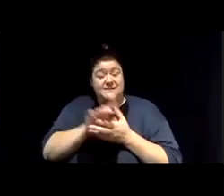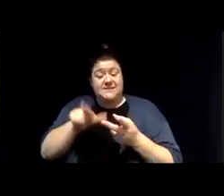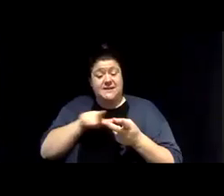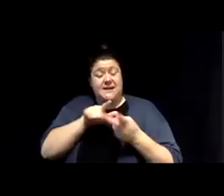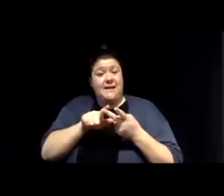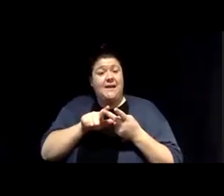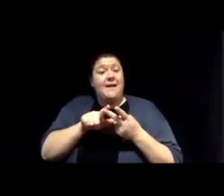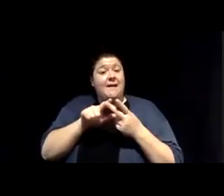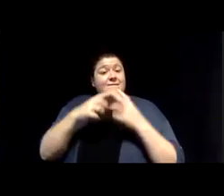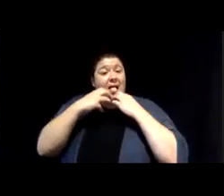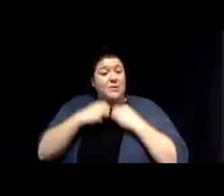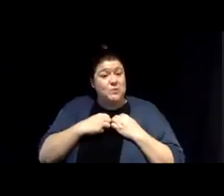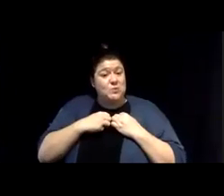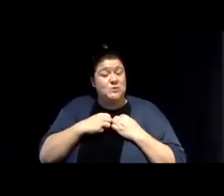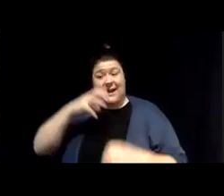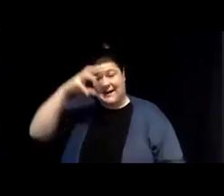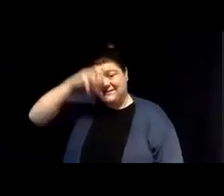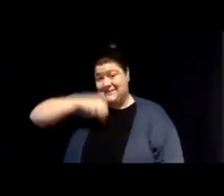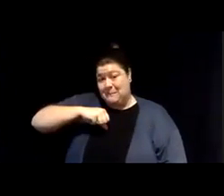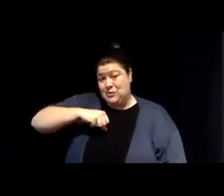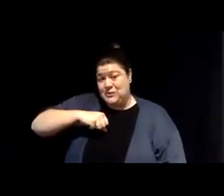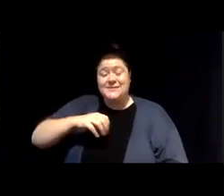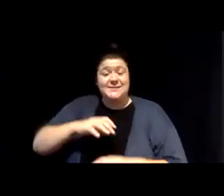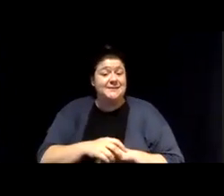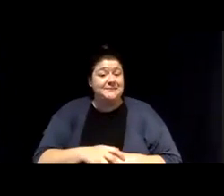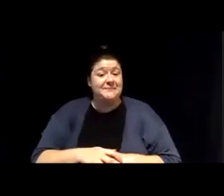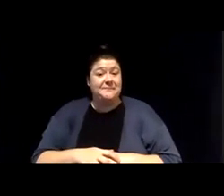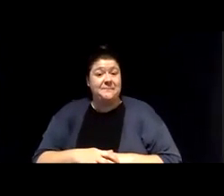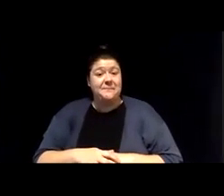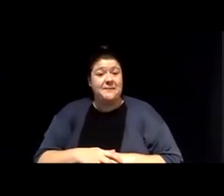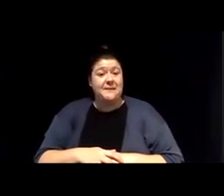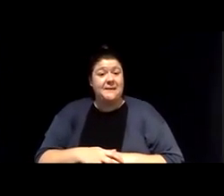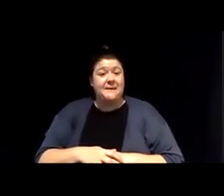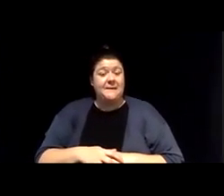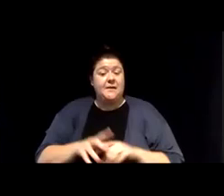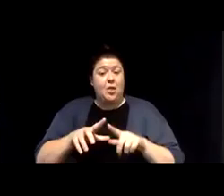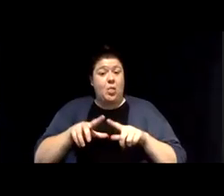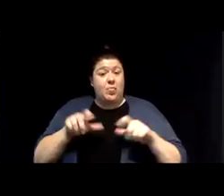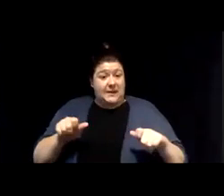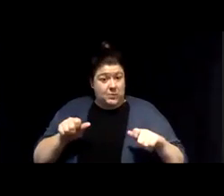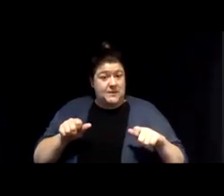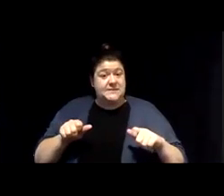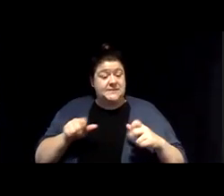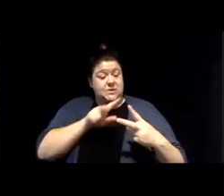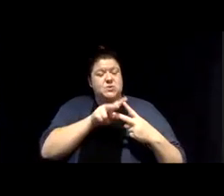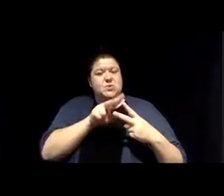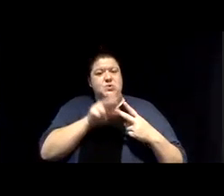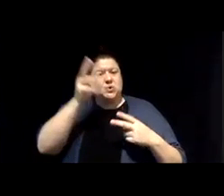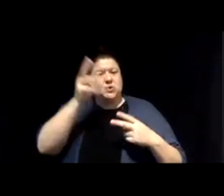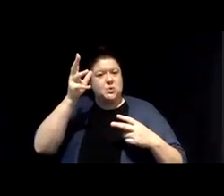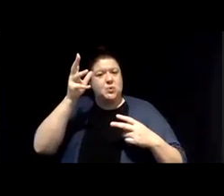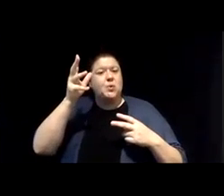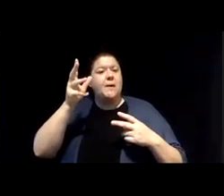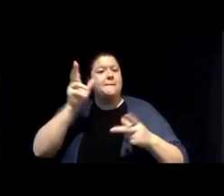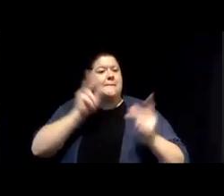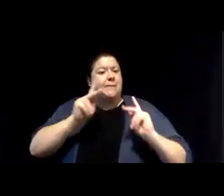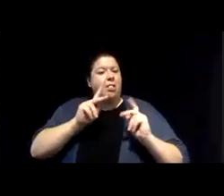assumptions. According to linguists Worf and Sapir, language is an expression of